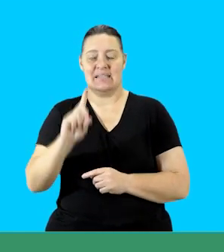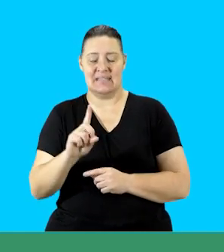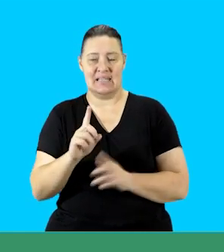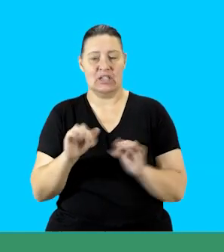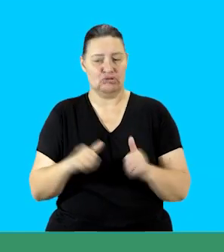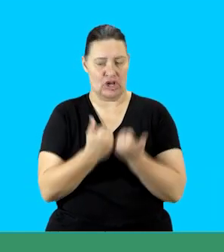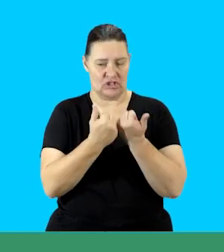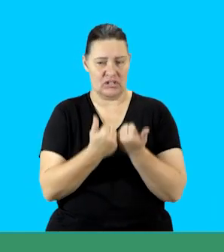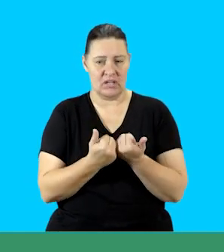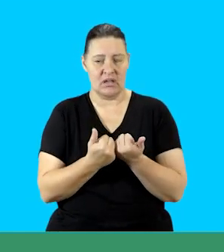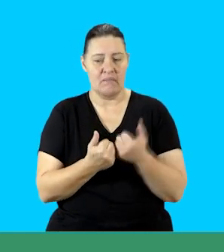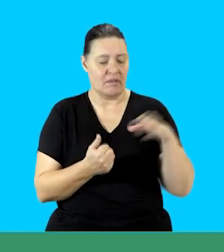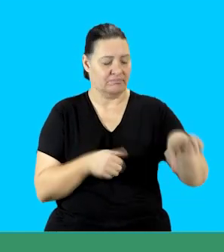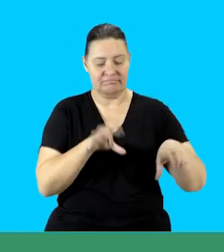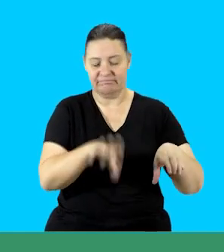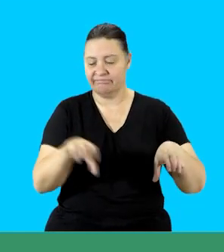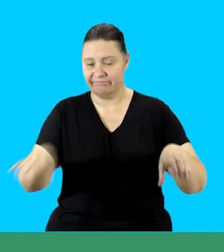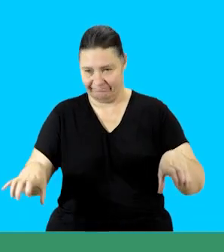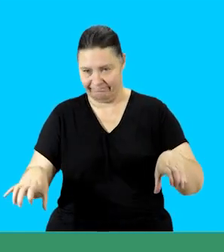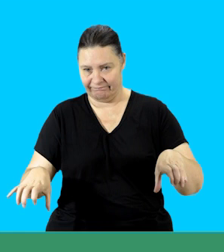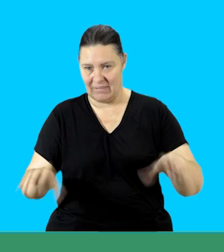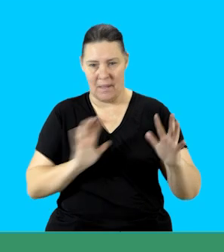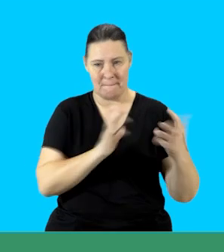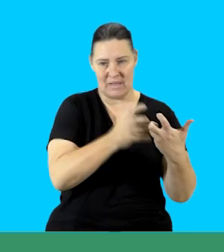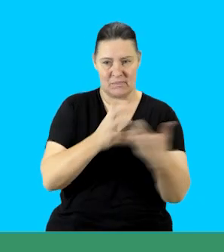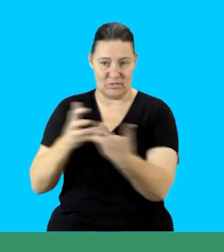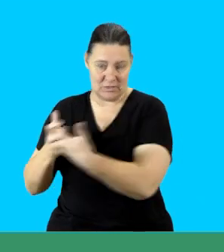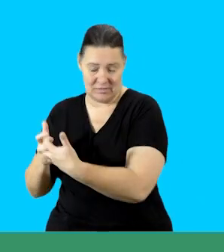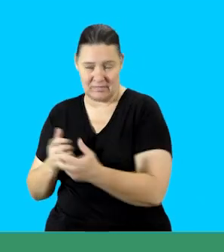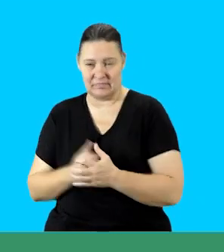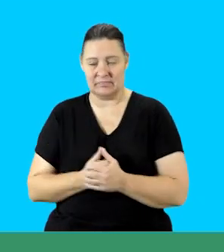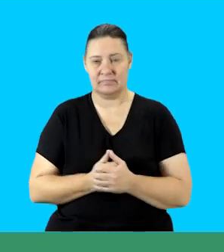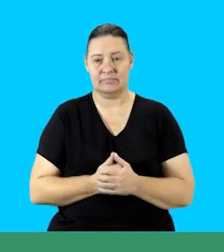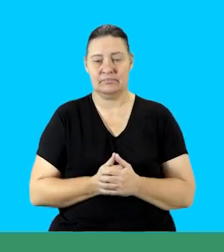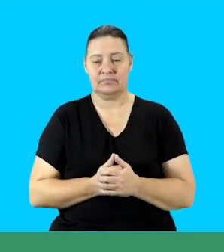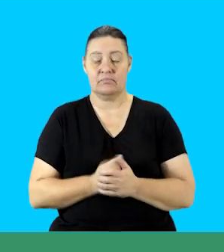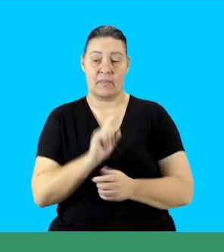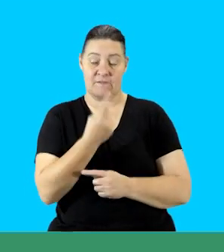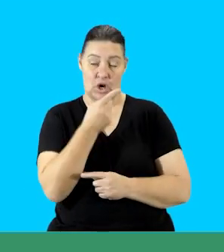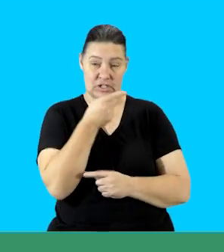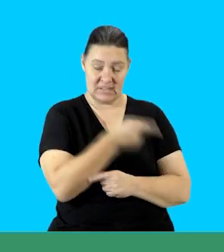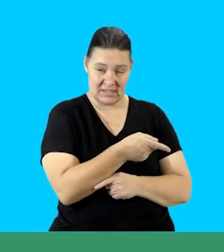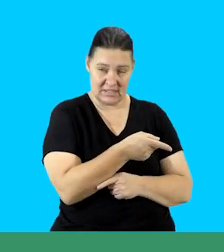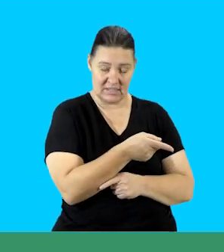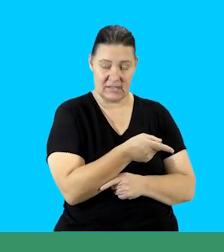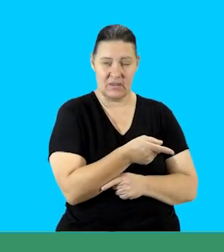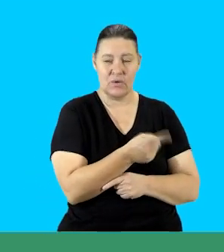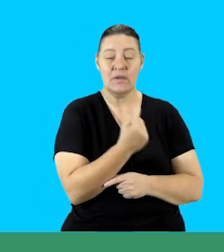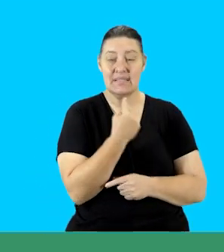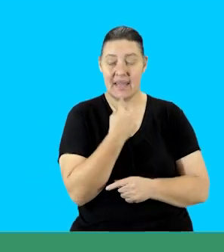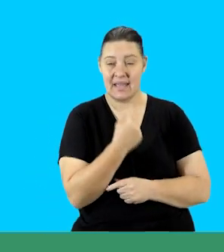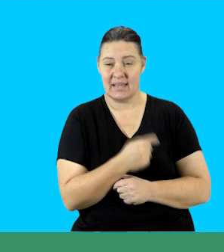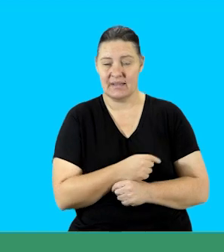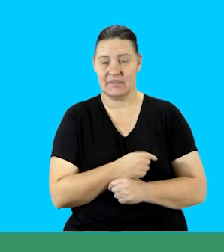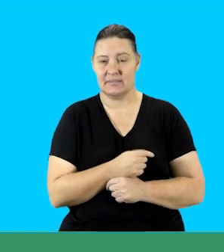Now, this first one, we spoke about the increased corporate tax by government. So where do